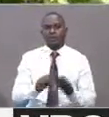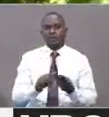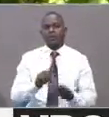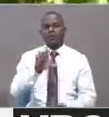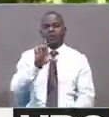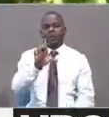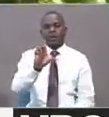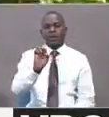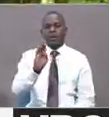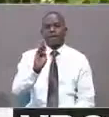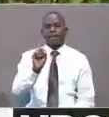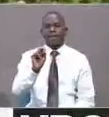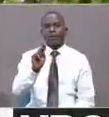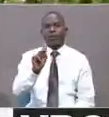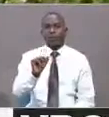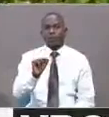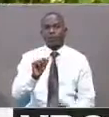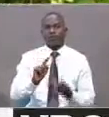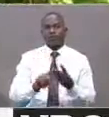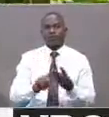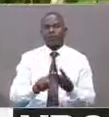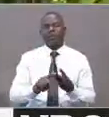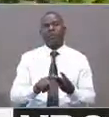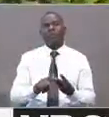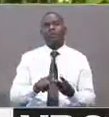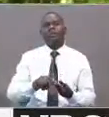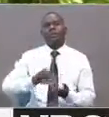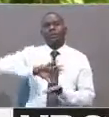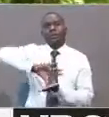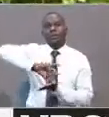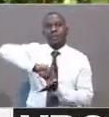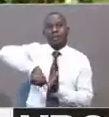Lebanon, in Iraq,